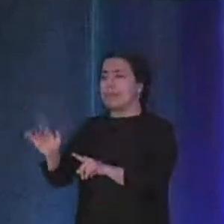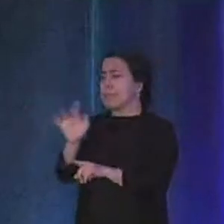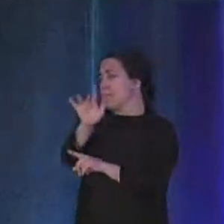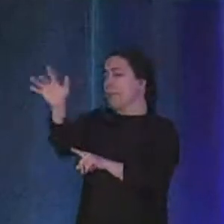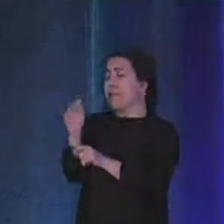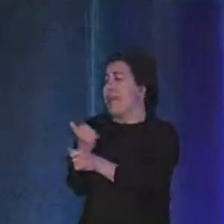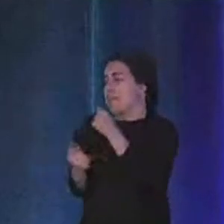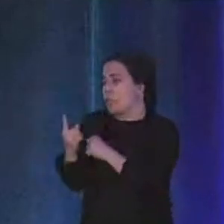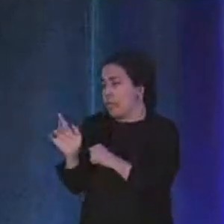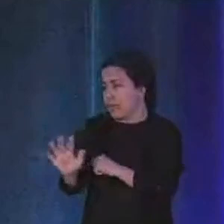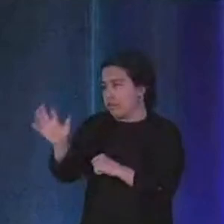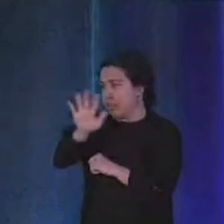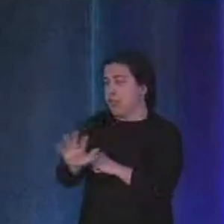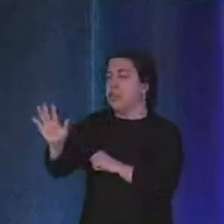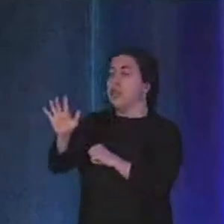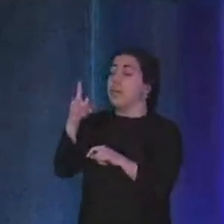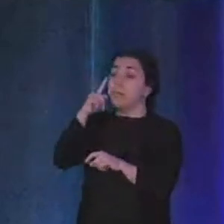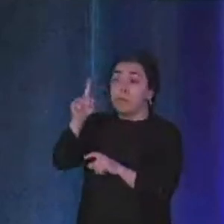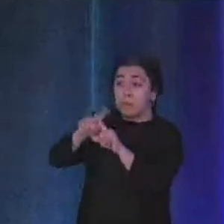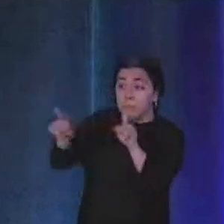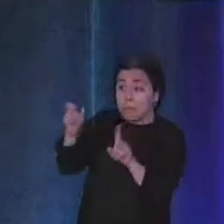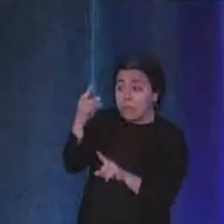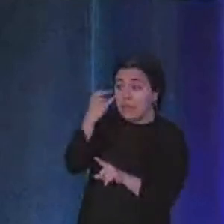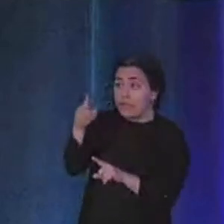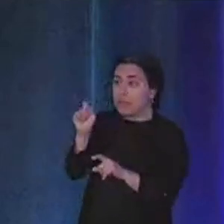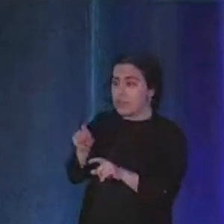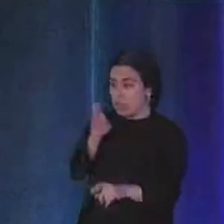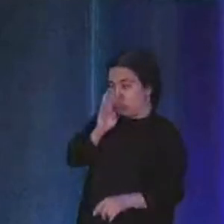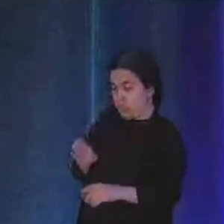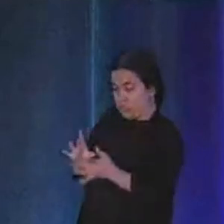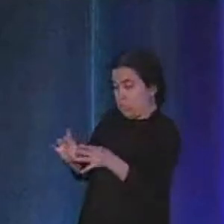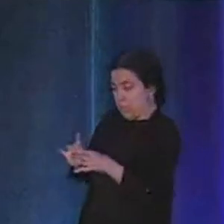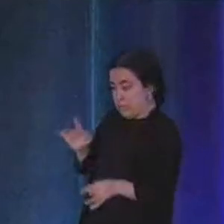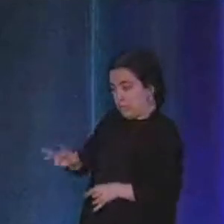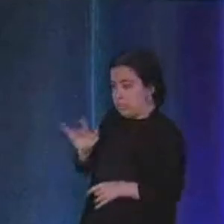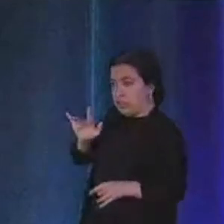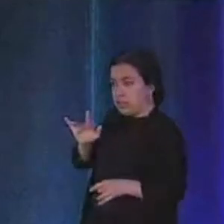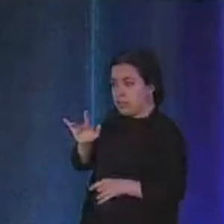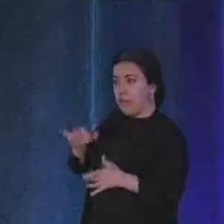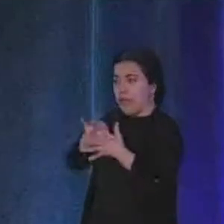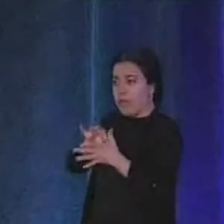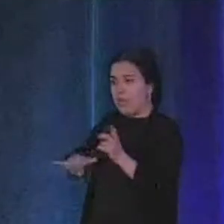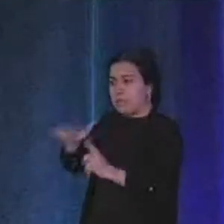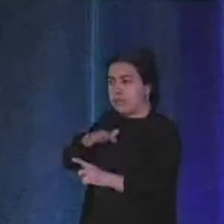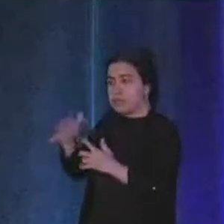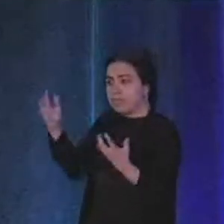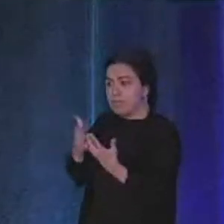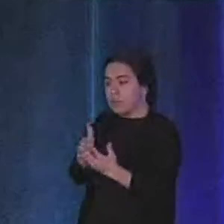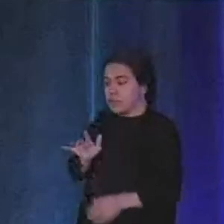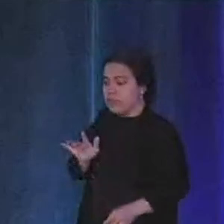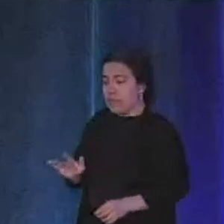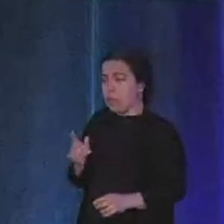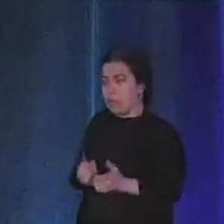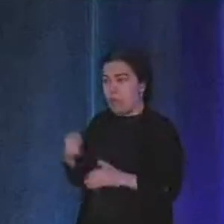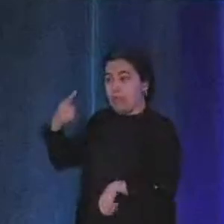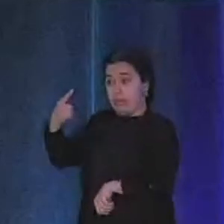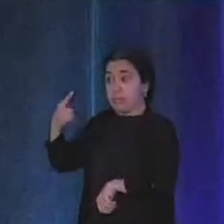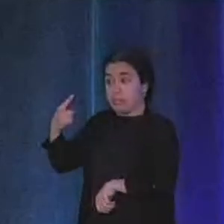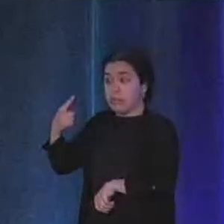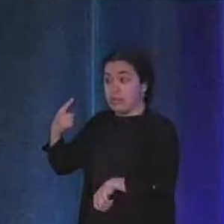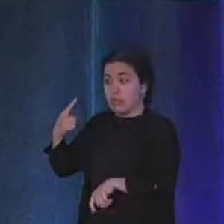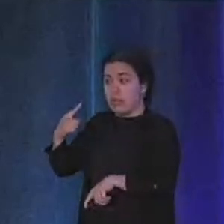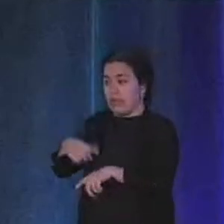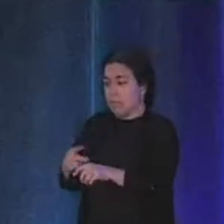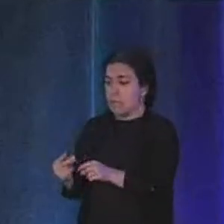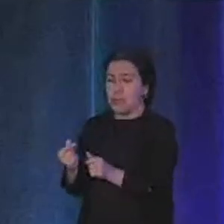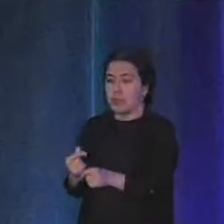everywhere. If you have the ability to just like go to a message, there's contextual key bindings where you can just hit a thing and like, boom, you have